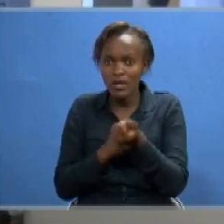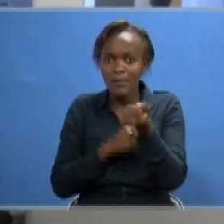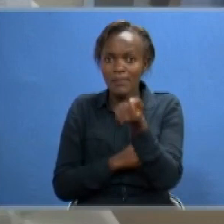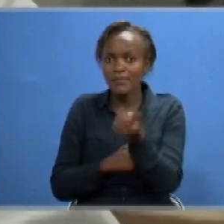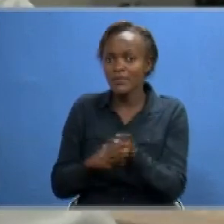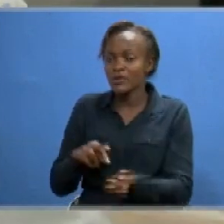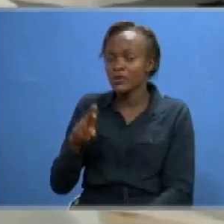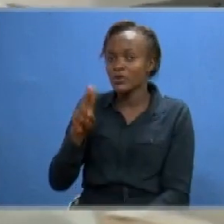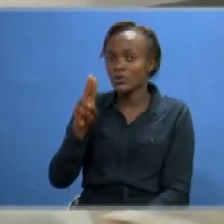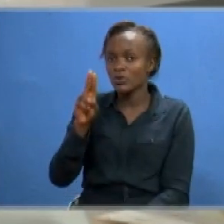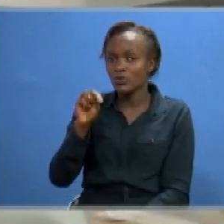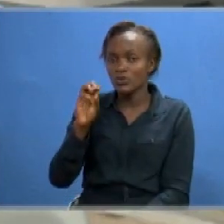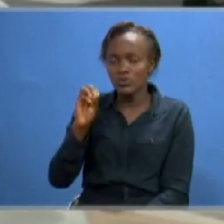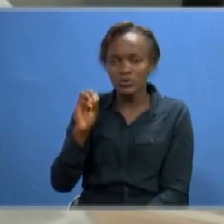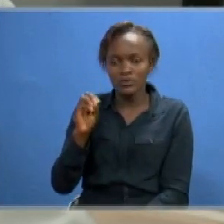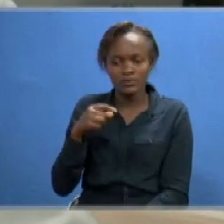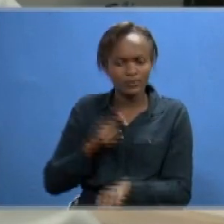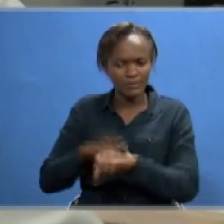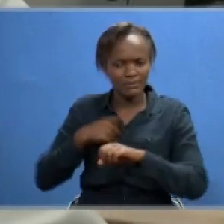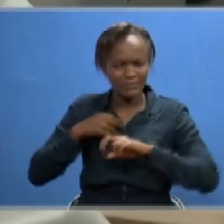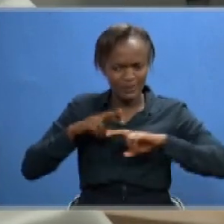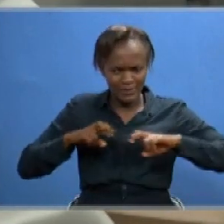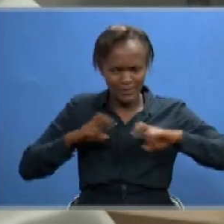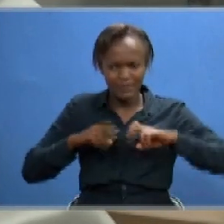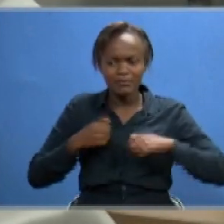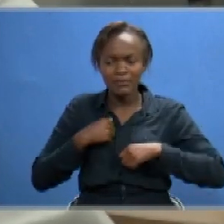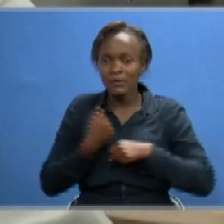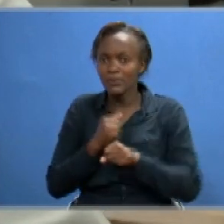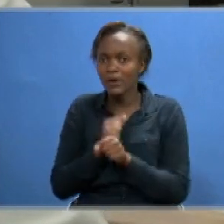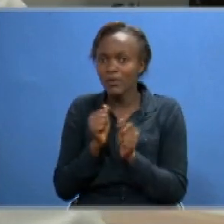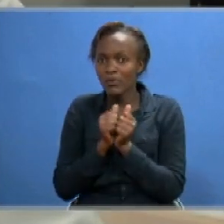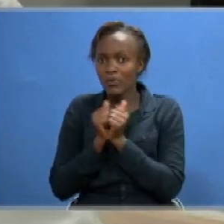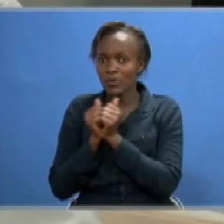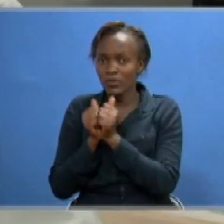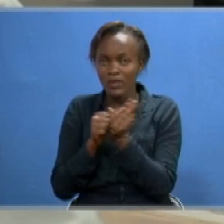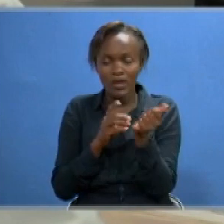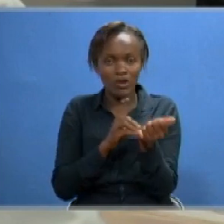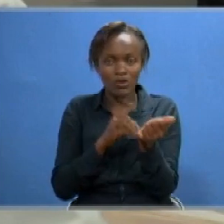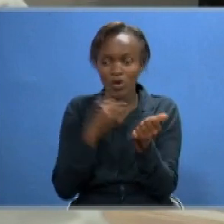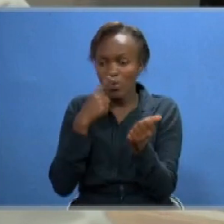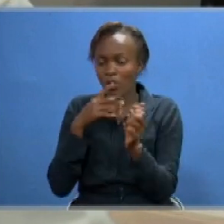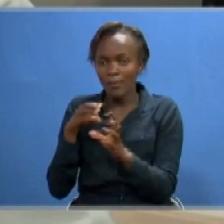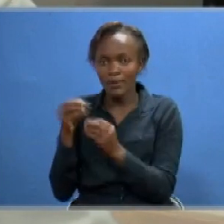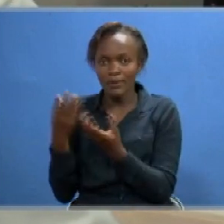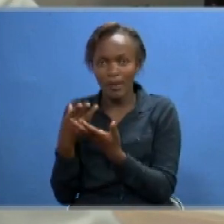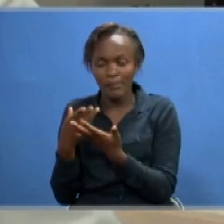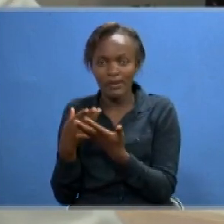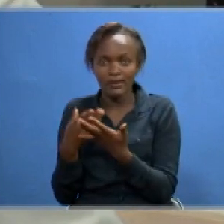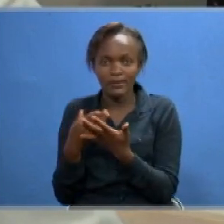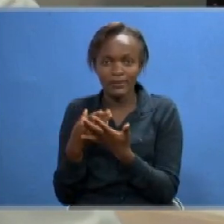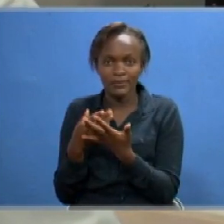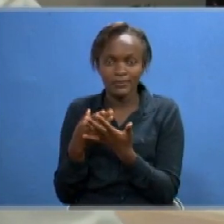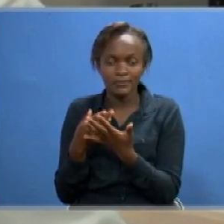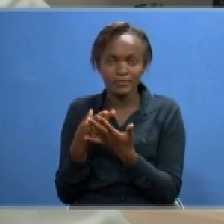Runo. When I was doing my research, I was able to work with even the doctors who are in the field. For example, I was working